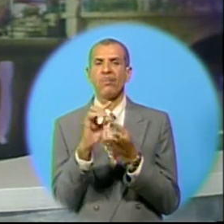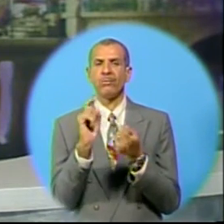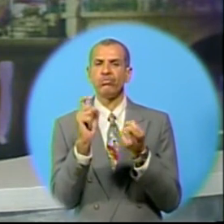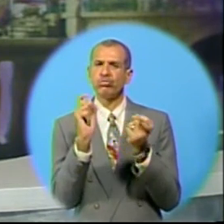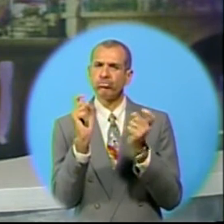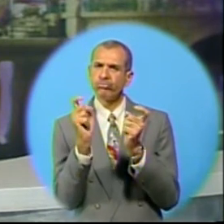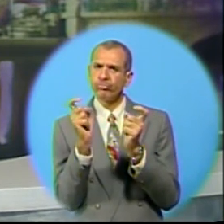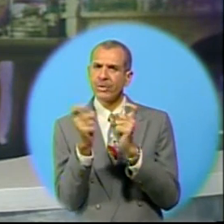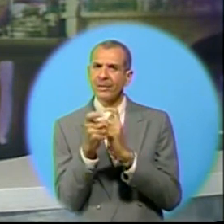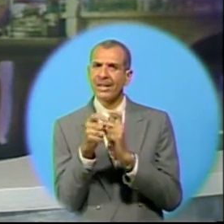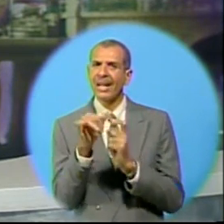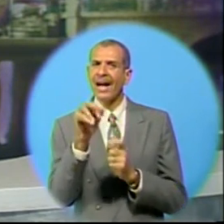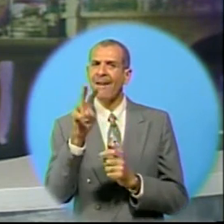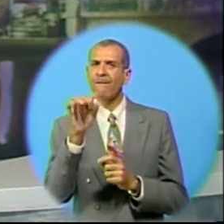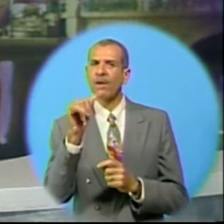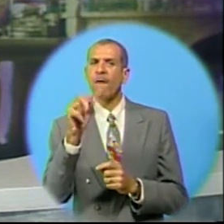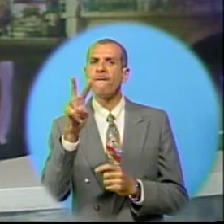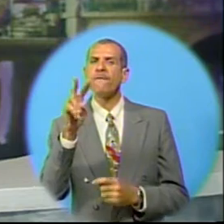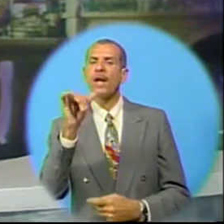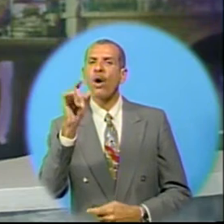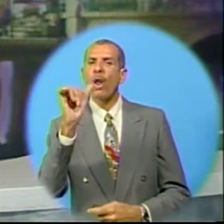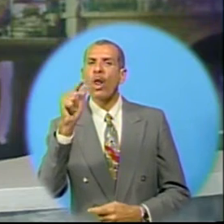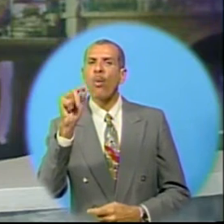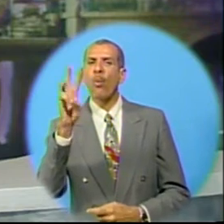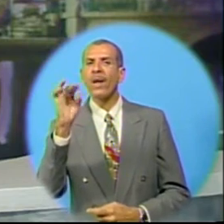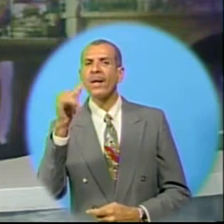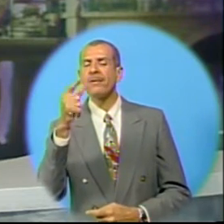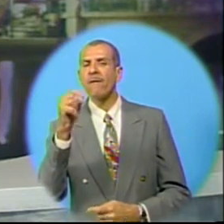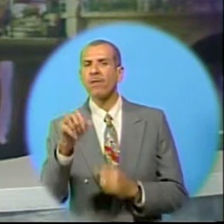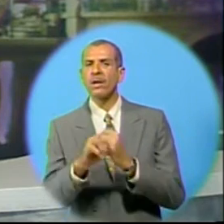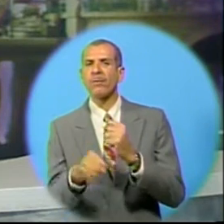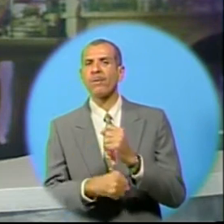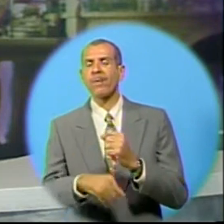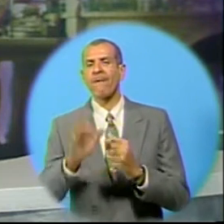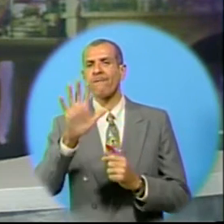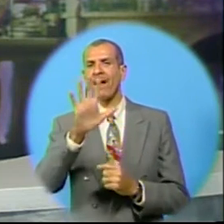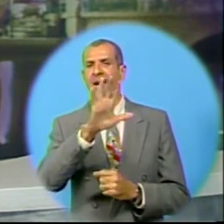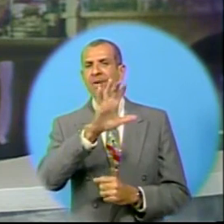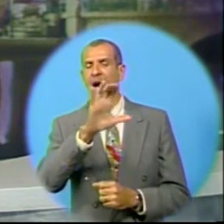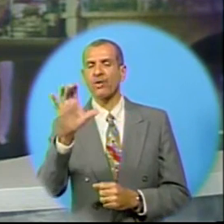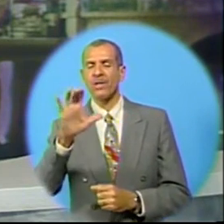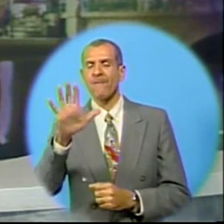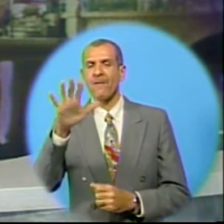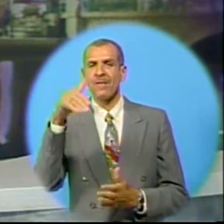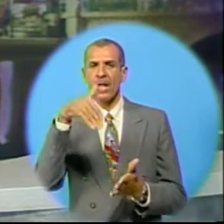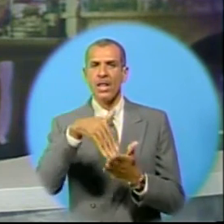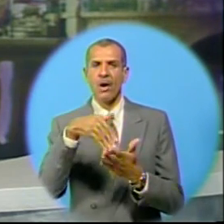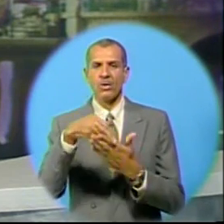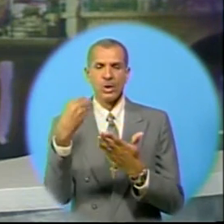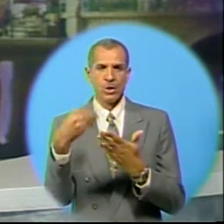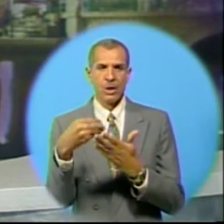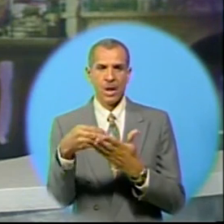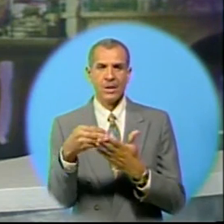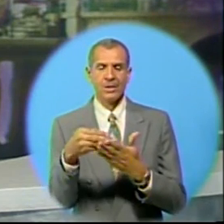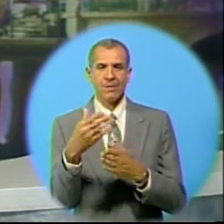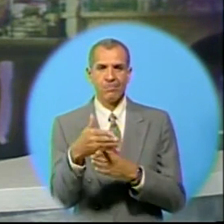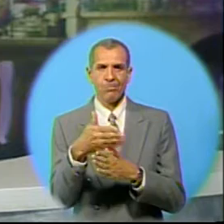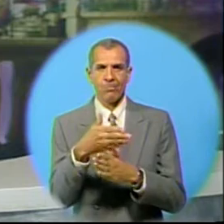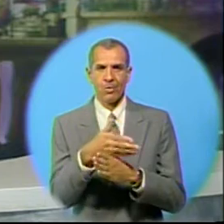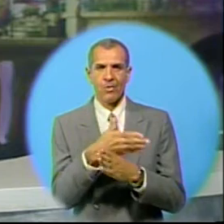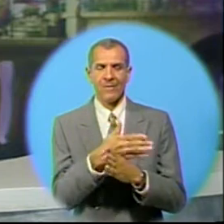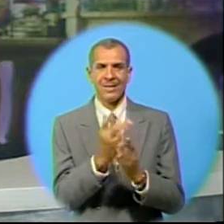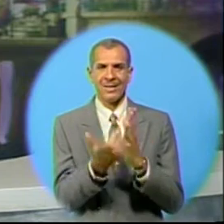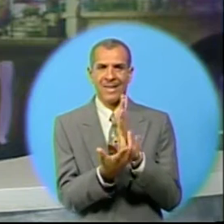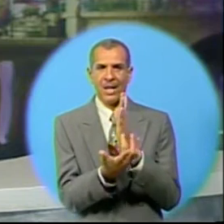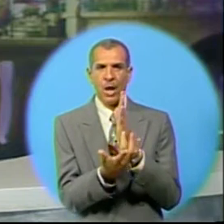renovation. The IV Viola Williams Foundation will be donating $550,000 to refurbish and upgrade technology